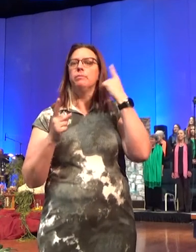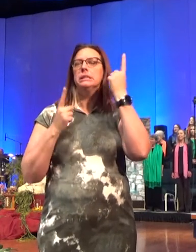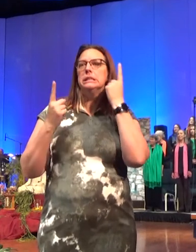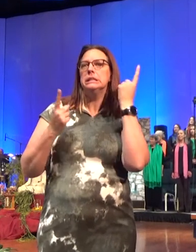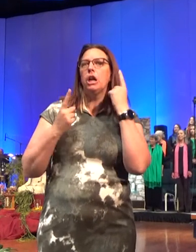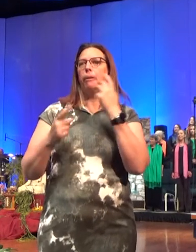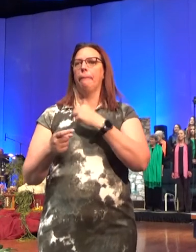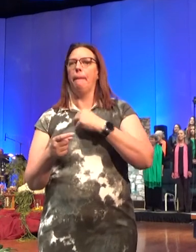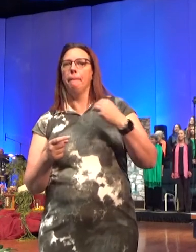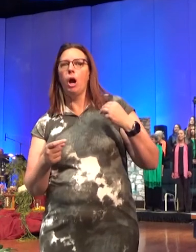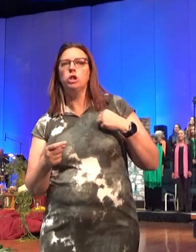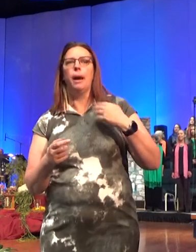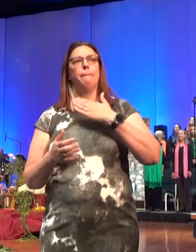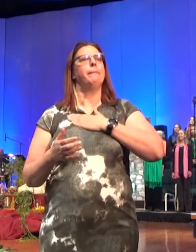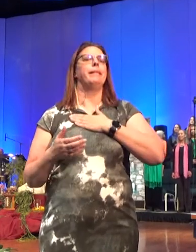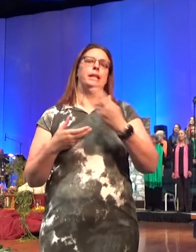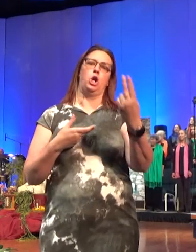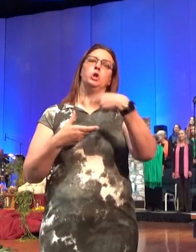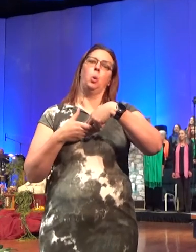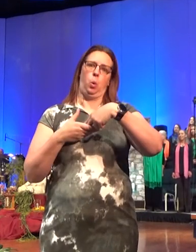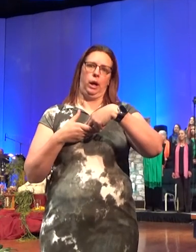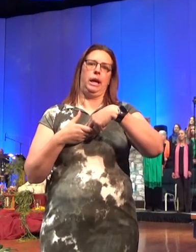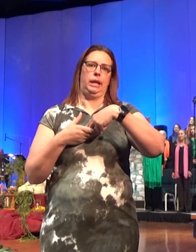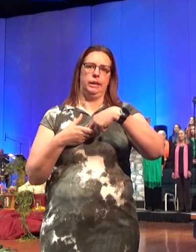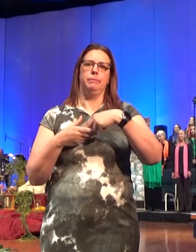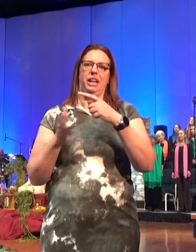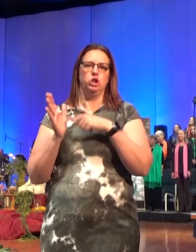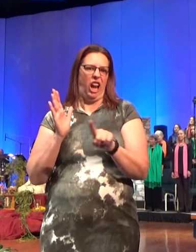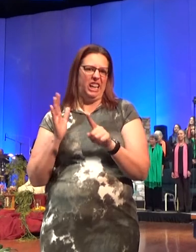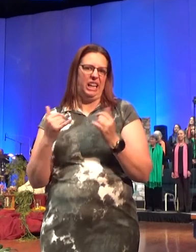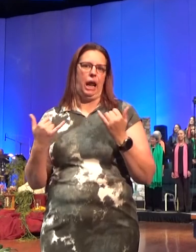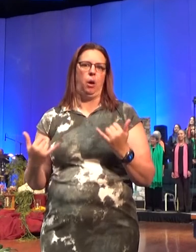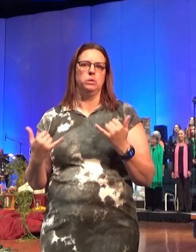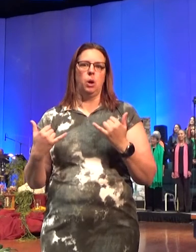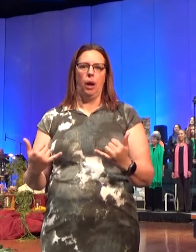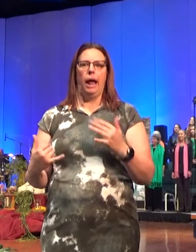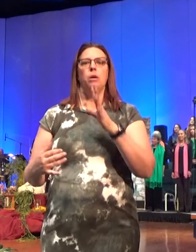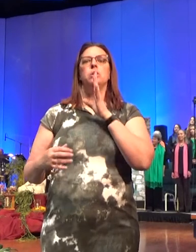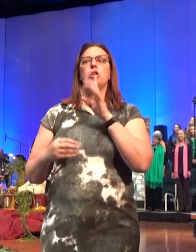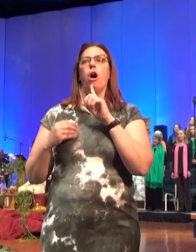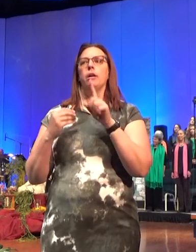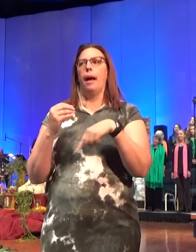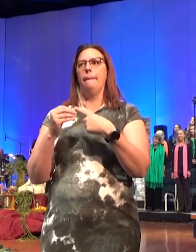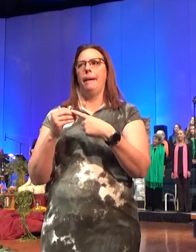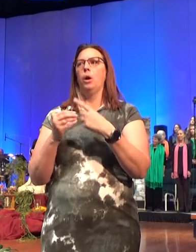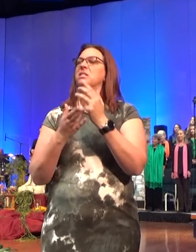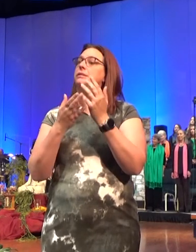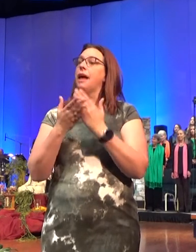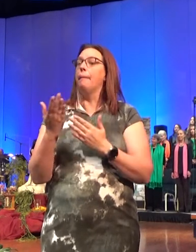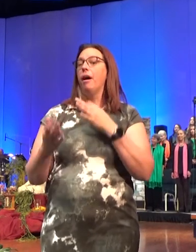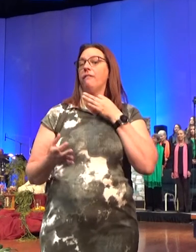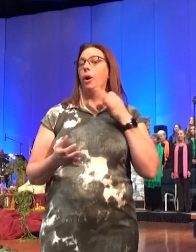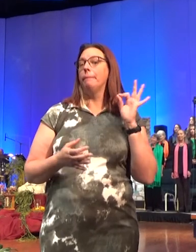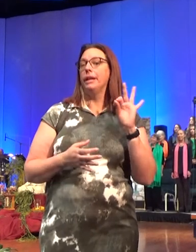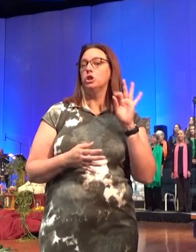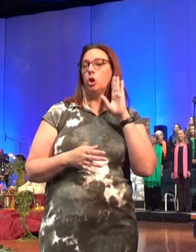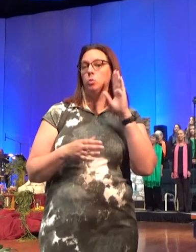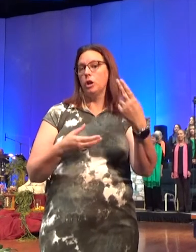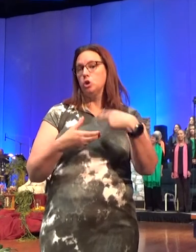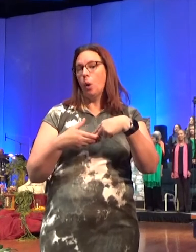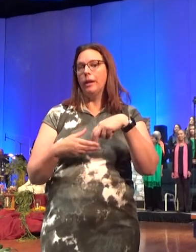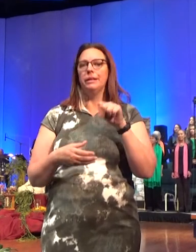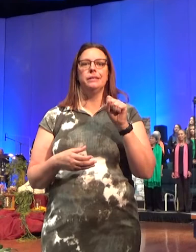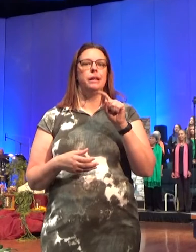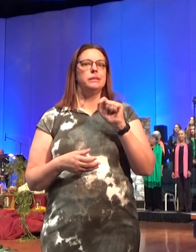you'll please join me to check it out. And we'll be we'll have some ministers joining us, and Stacy Butters, our youth director,